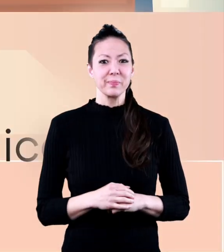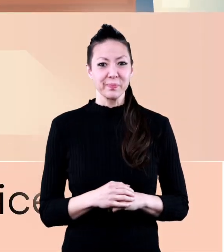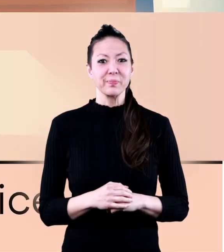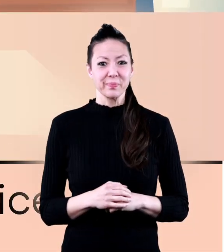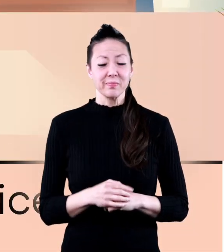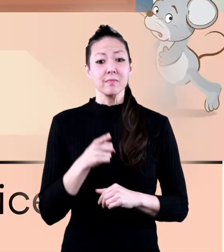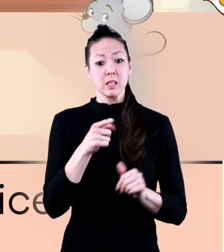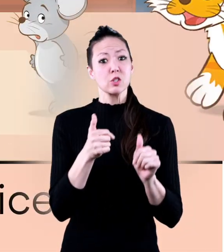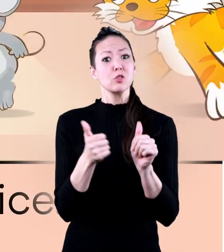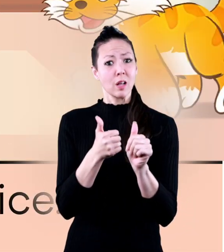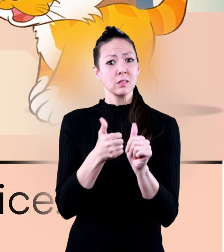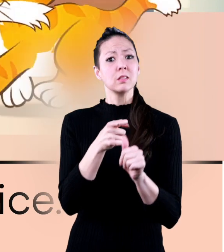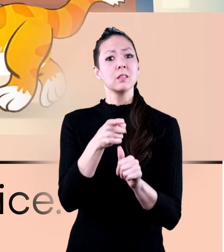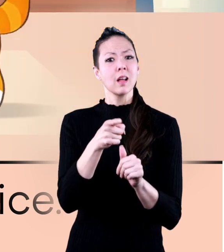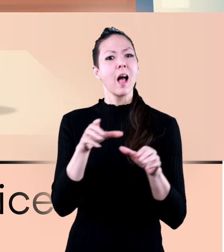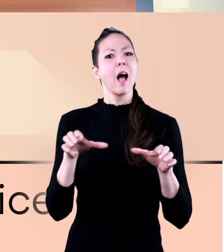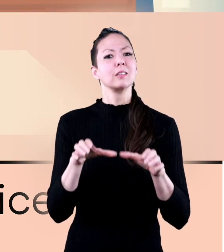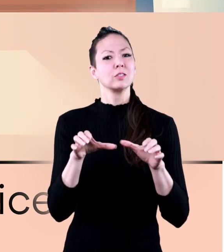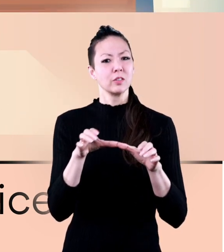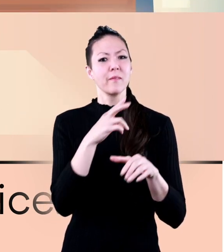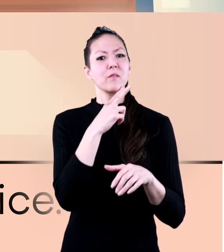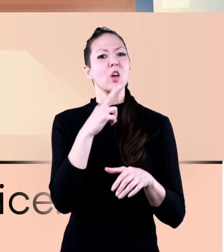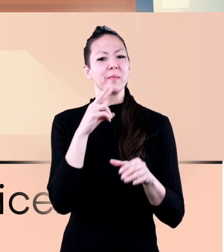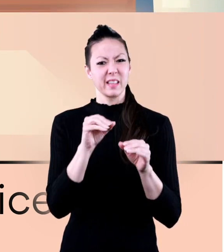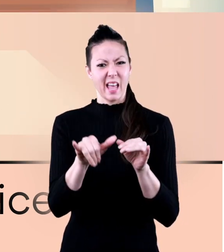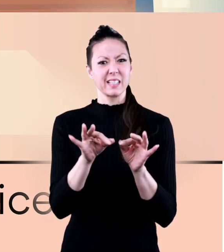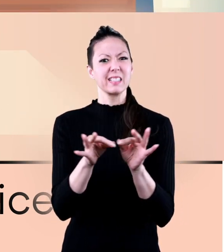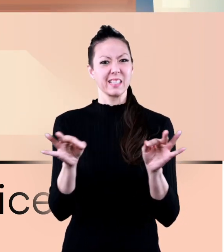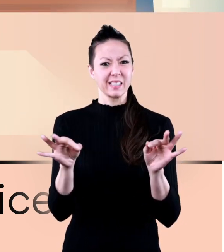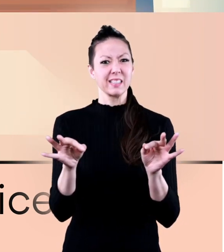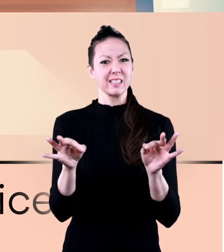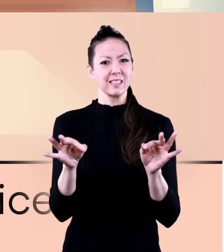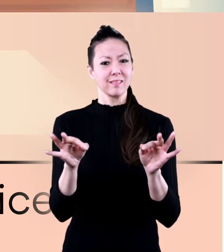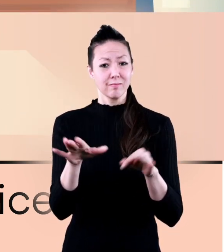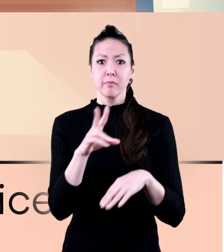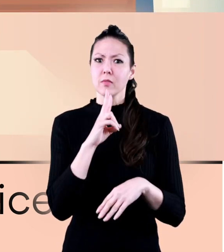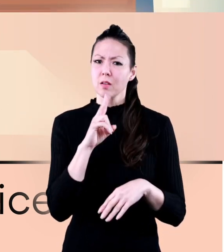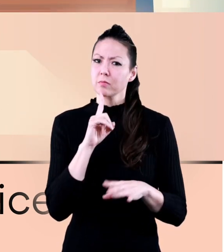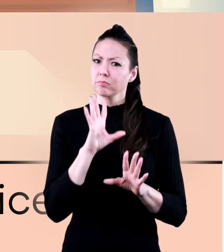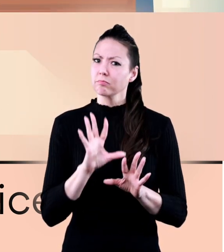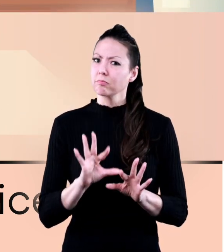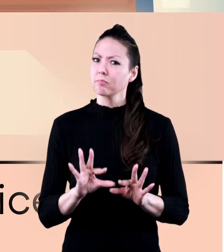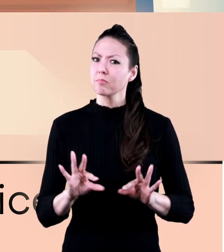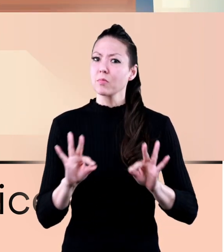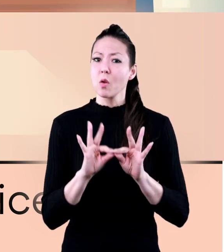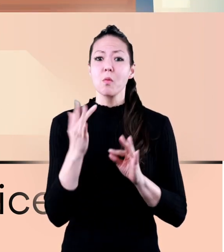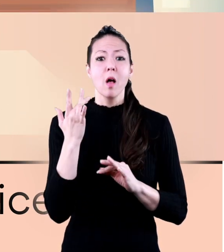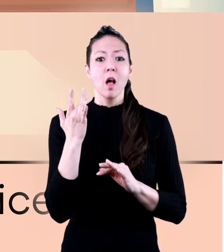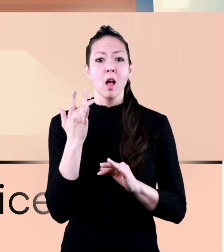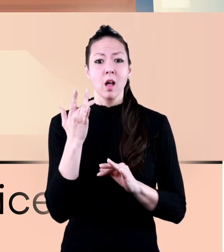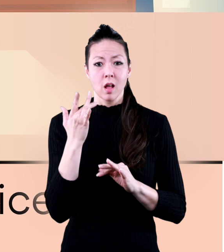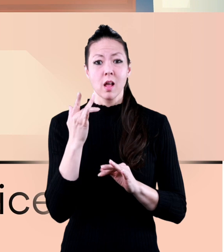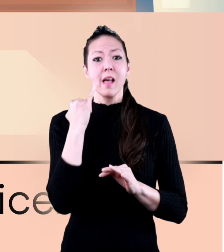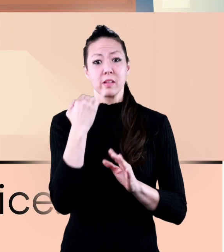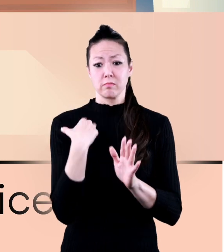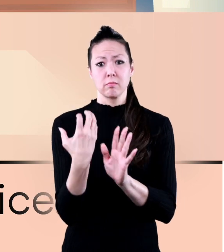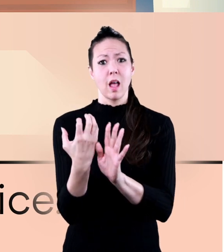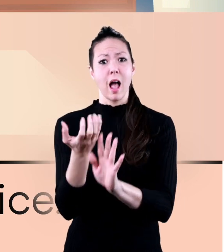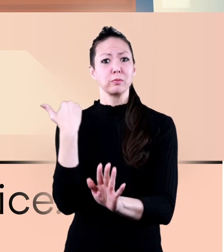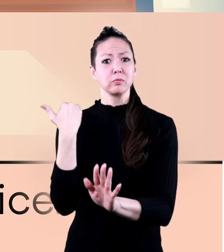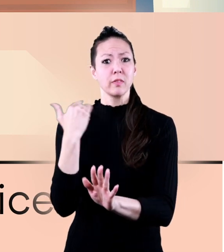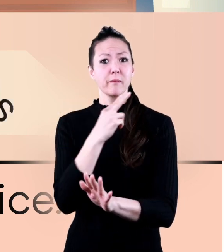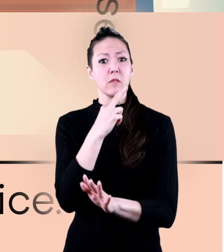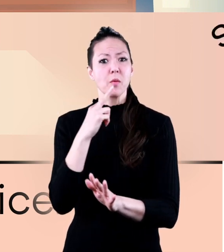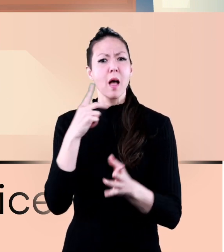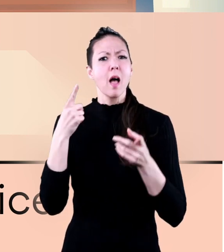mice. Chase is the action verb in this sentence. Verbs are so important because if